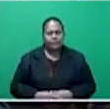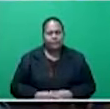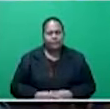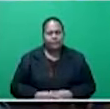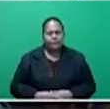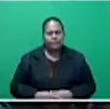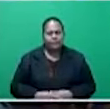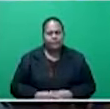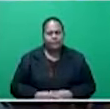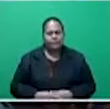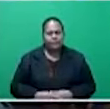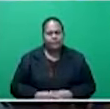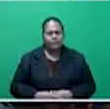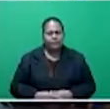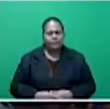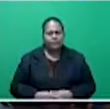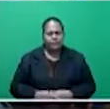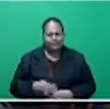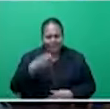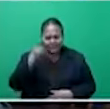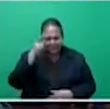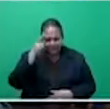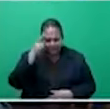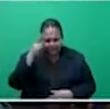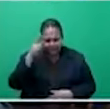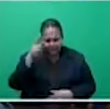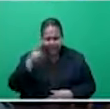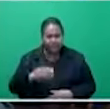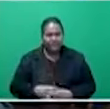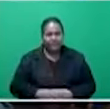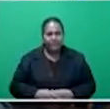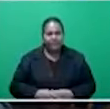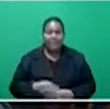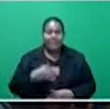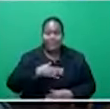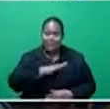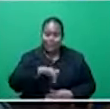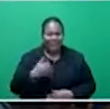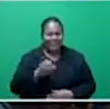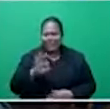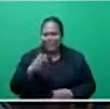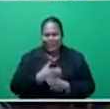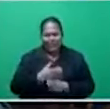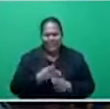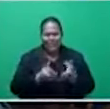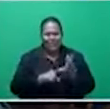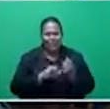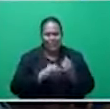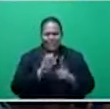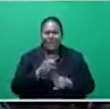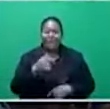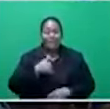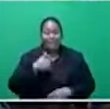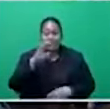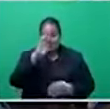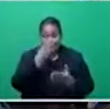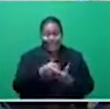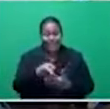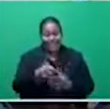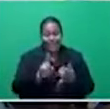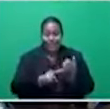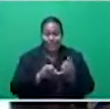Sir, my spouse certainly does not work at USP. nor have I ever been a student of USP, sir. So